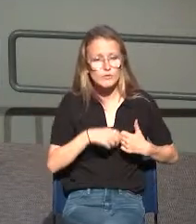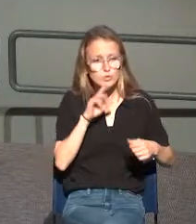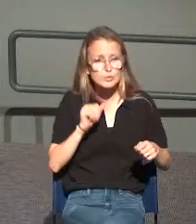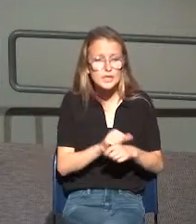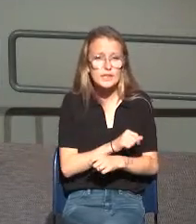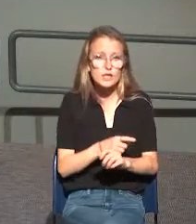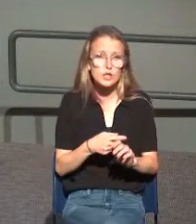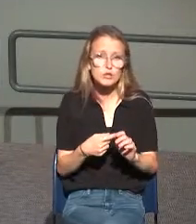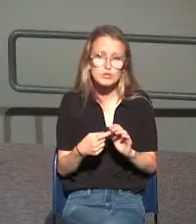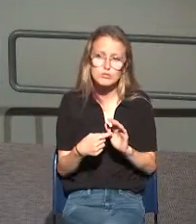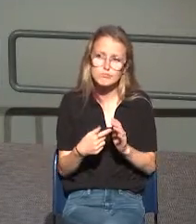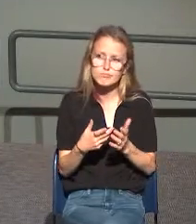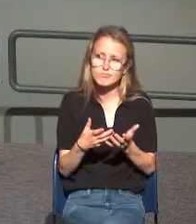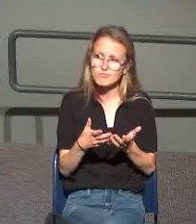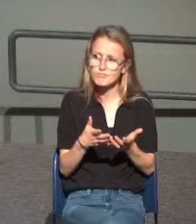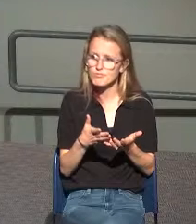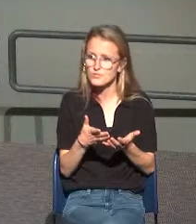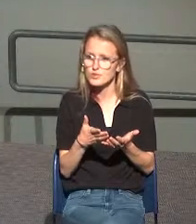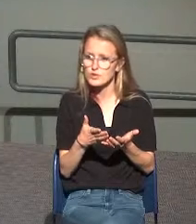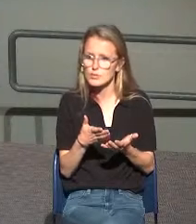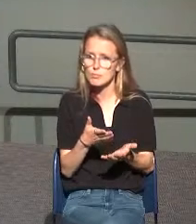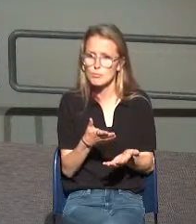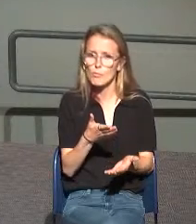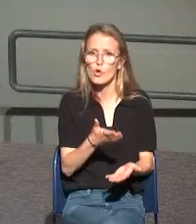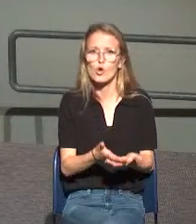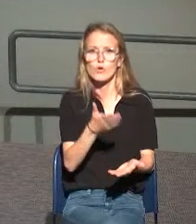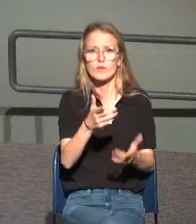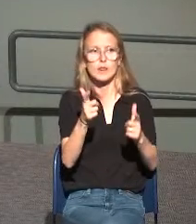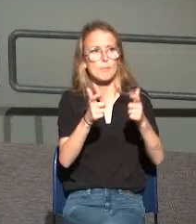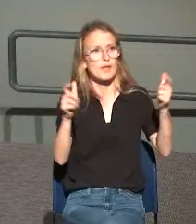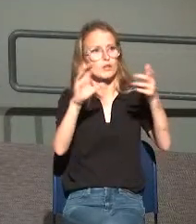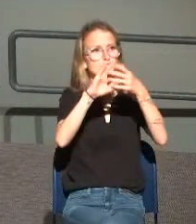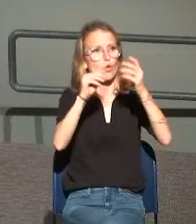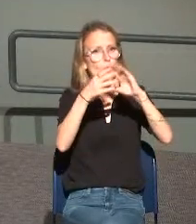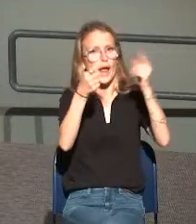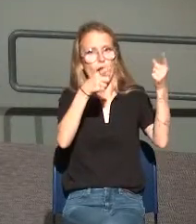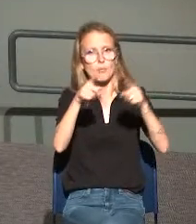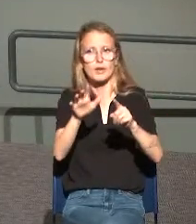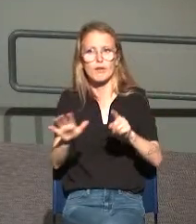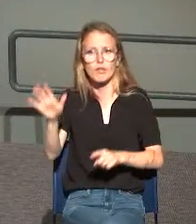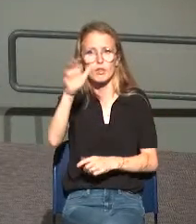illustrated the larger stories of what was going on in the military and the